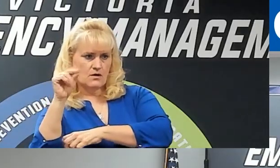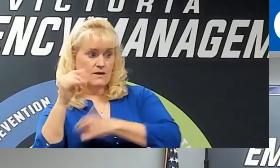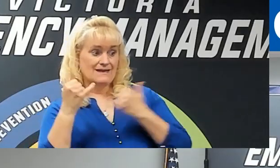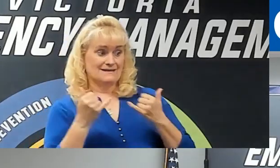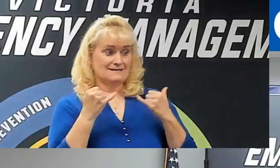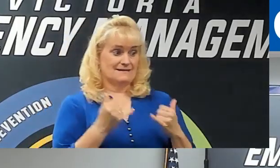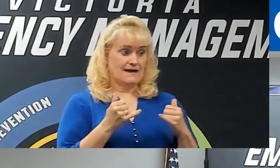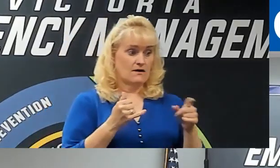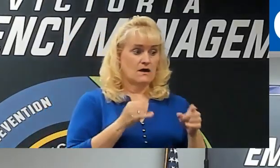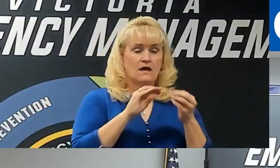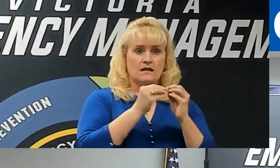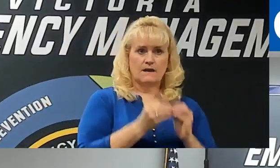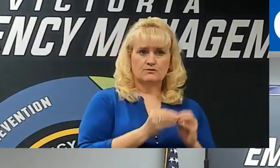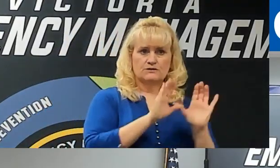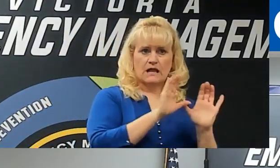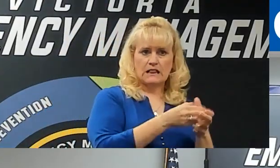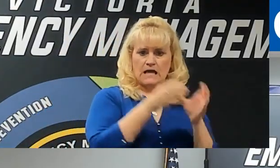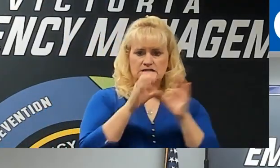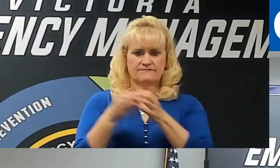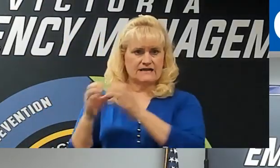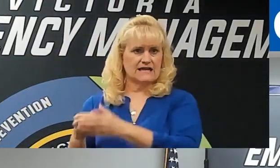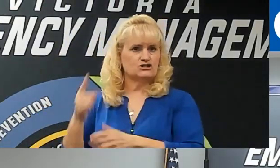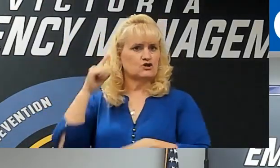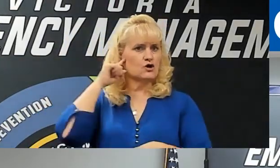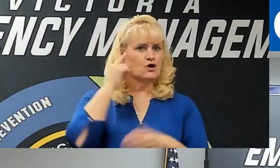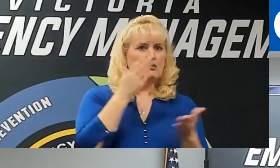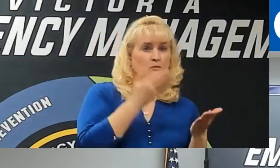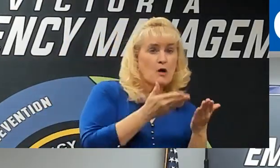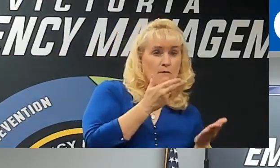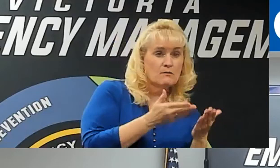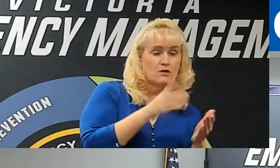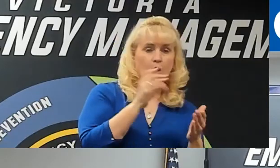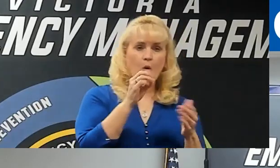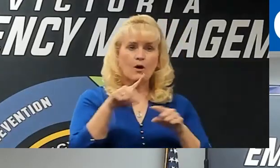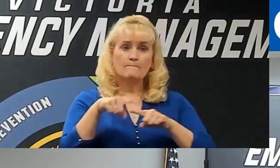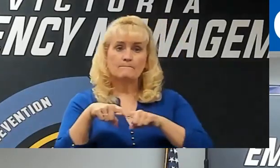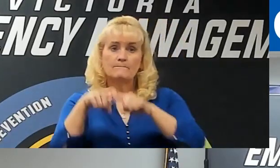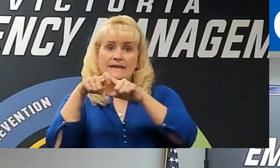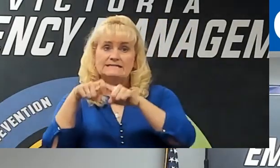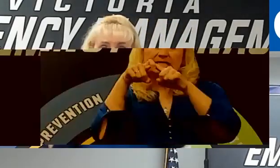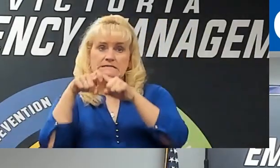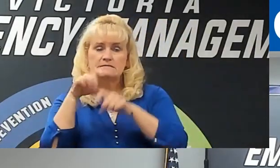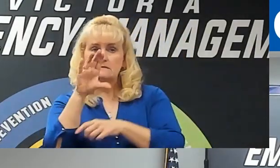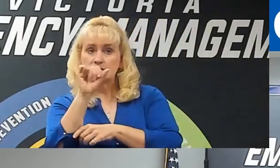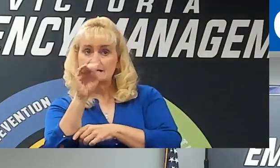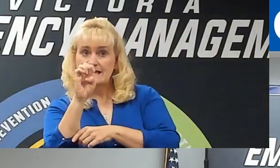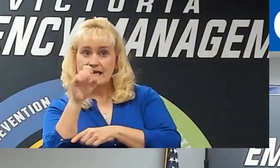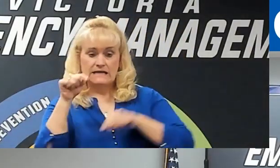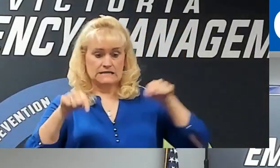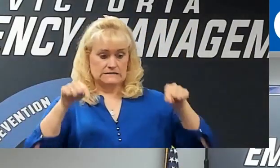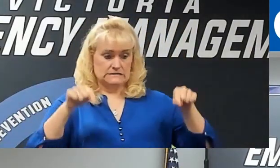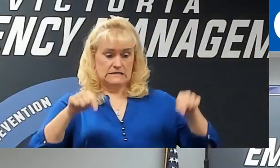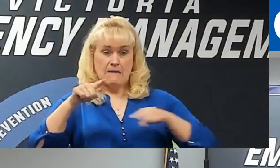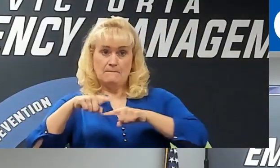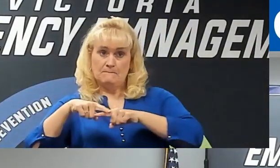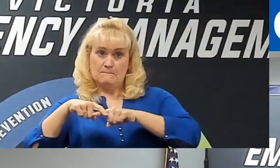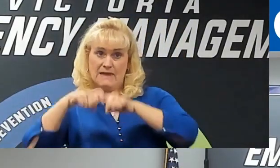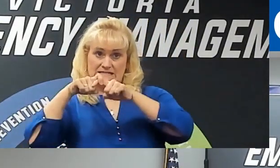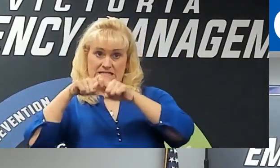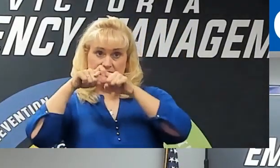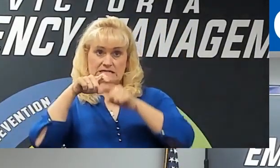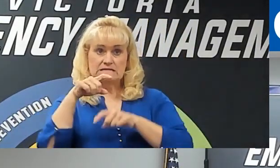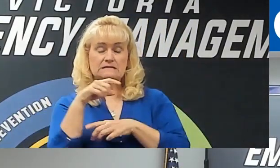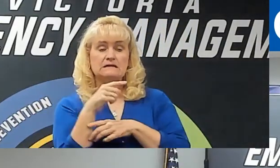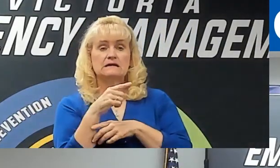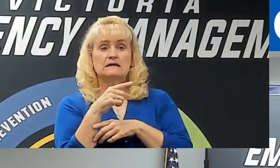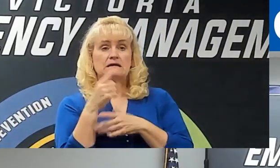cases. You may have heard the term probable case or pending case. For clarification, a pending case is a case that's still